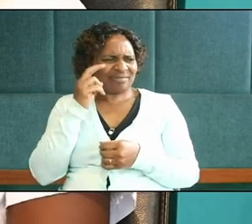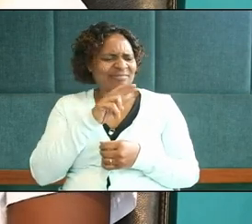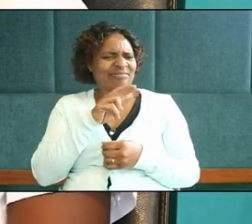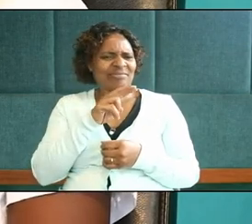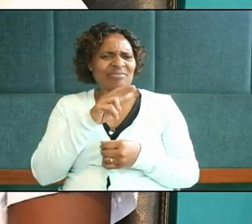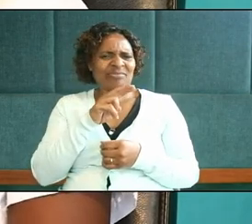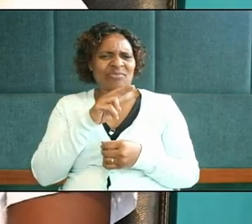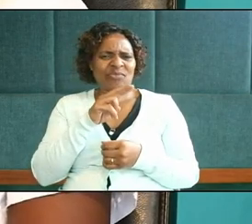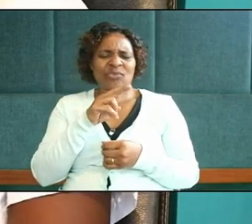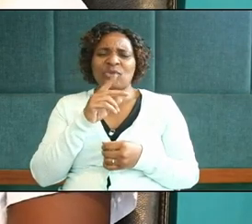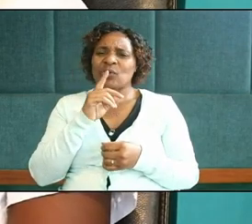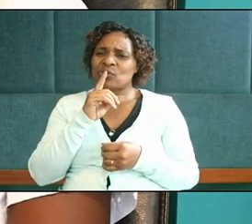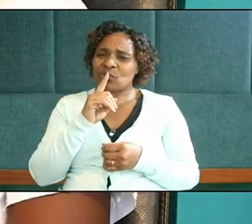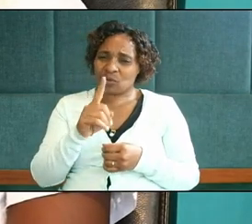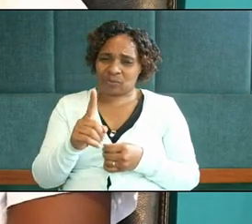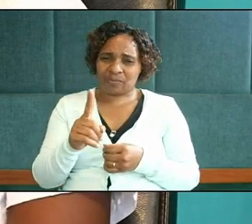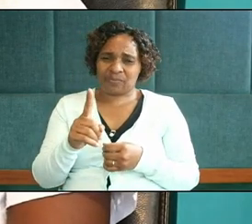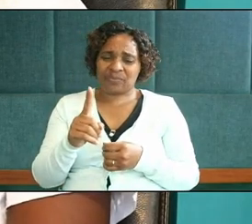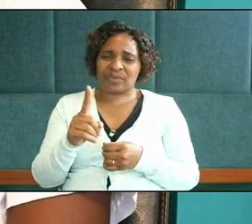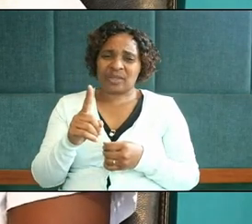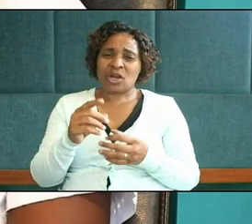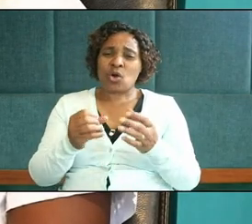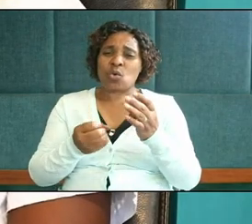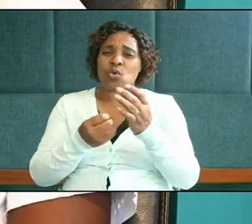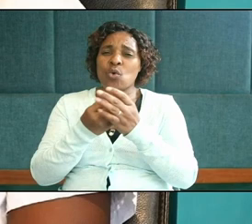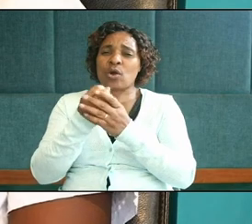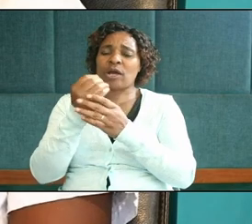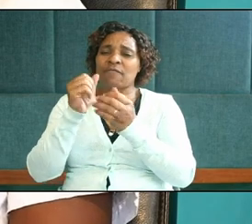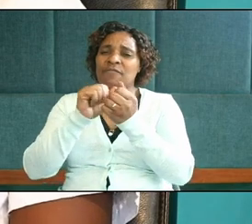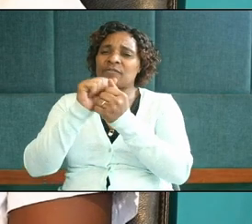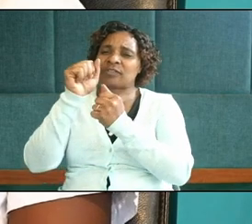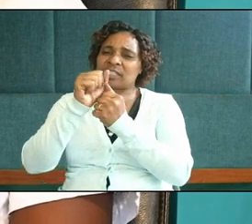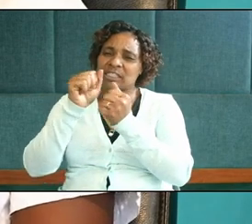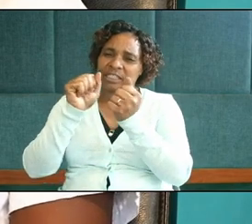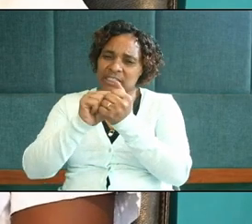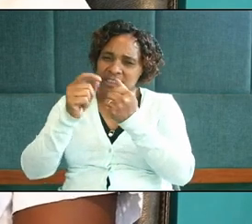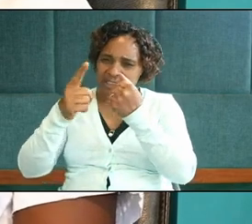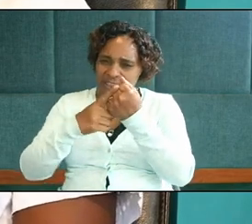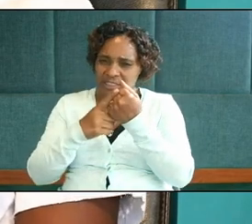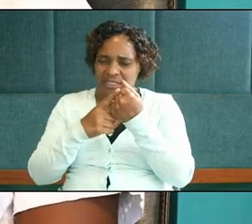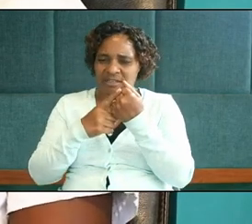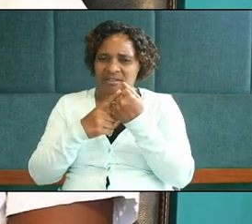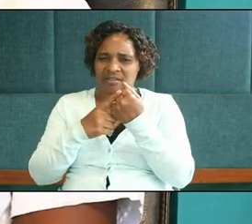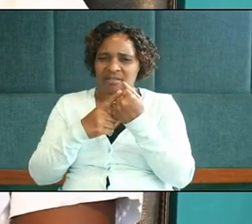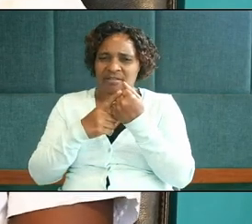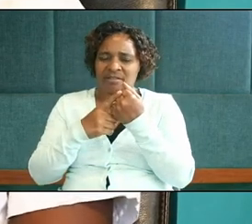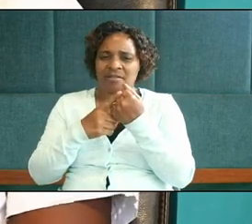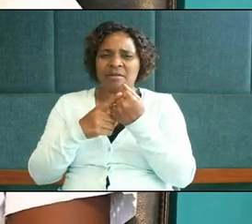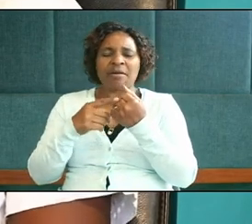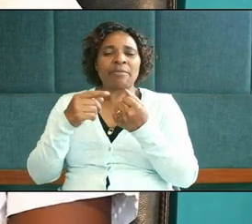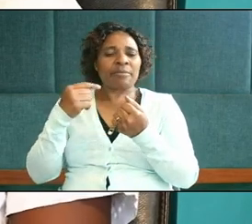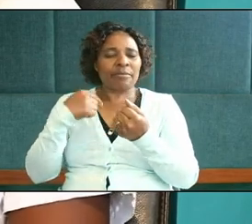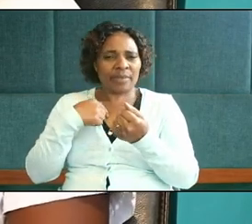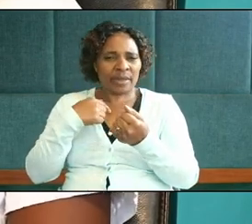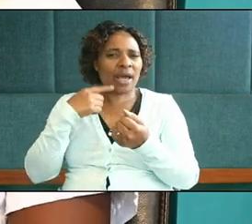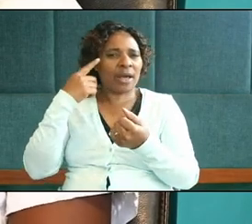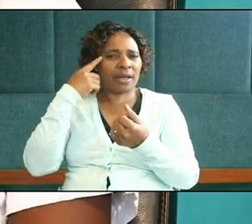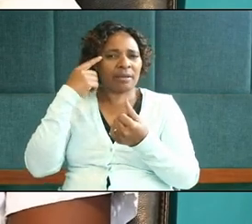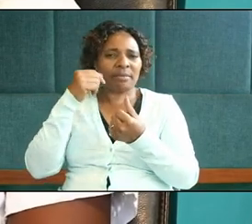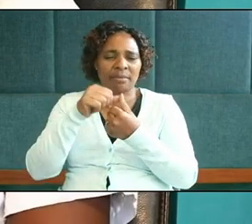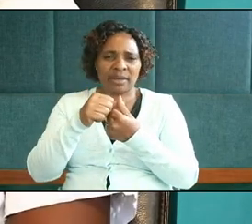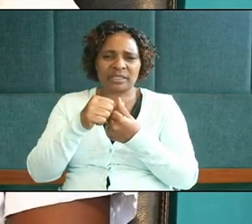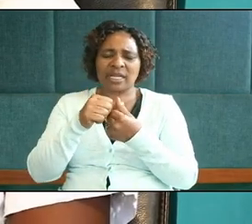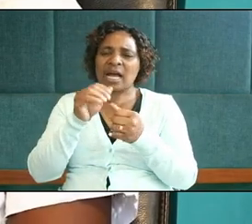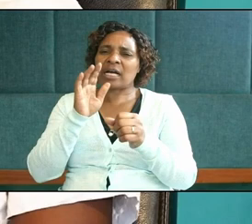know? Yeah. So growing up, 15, 16, I started realizing that